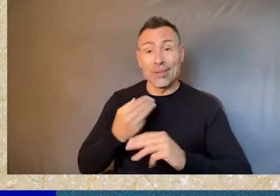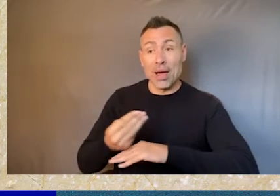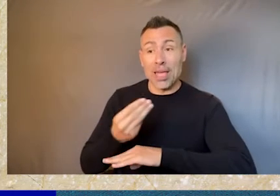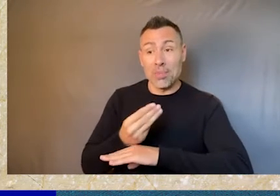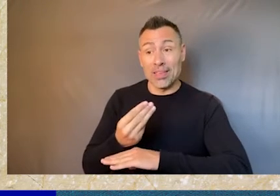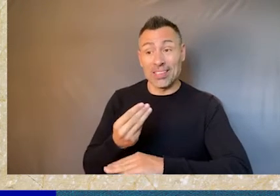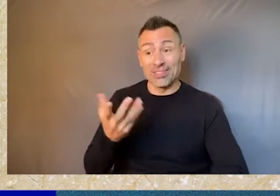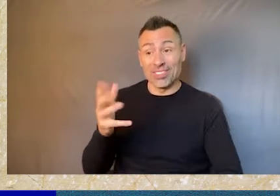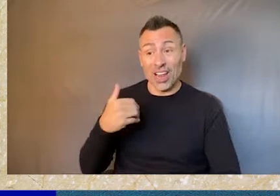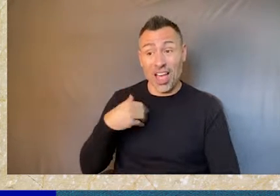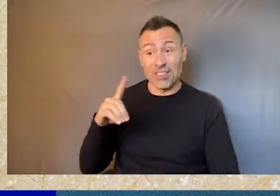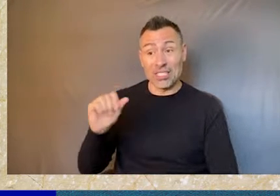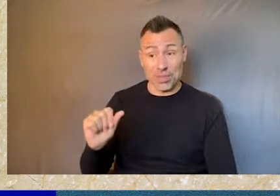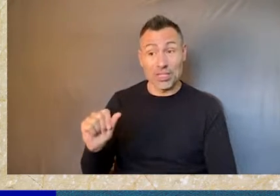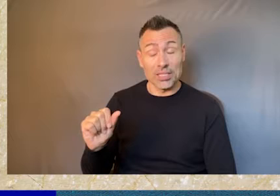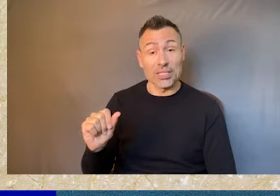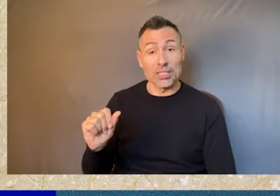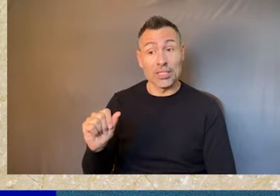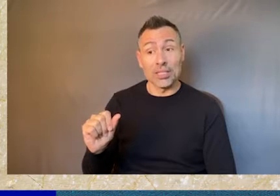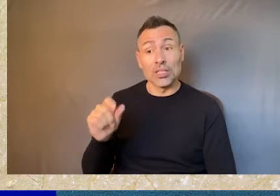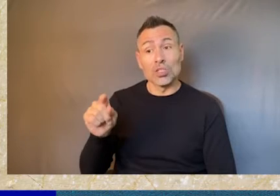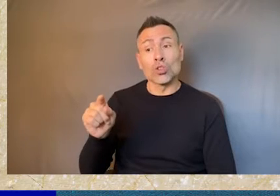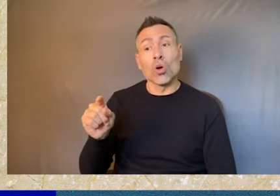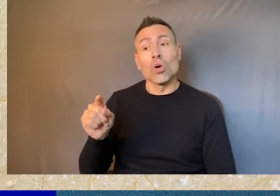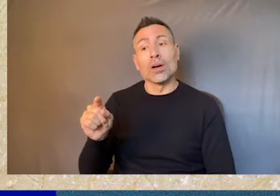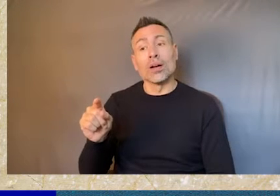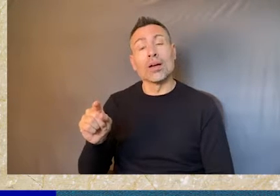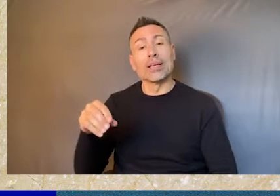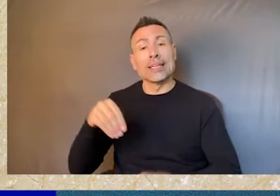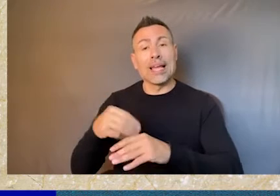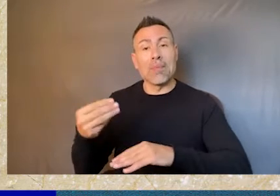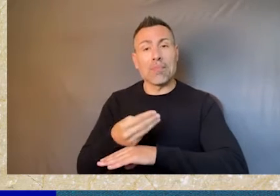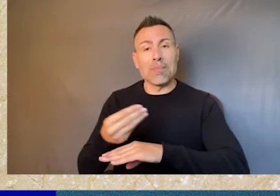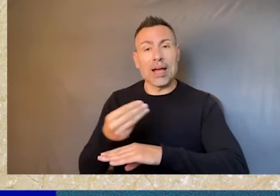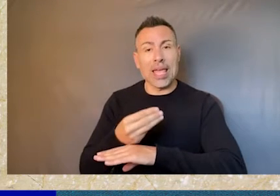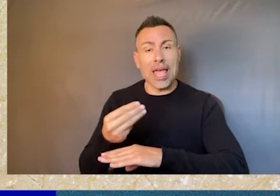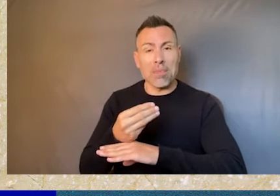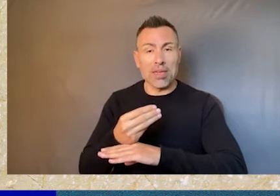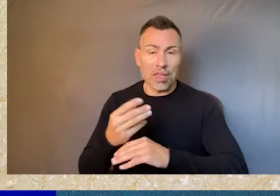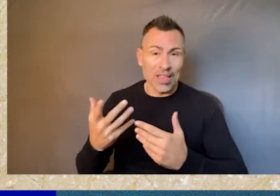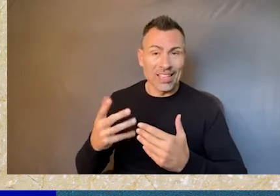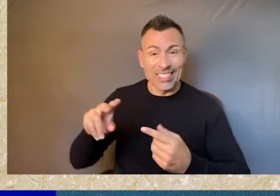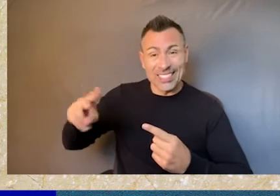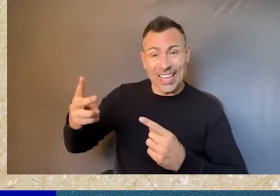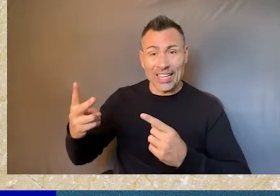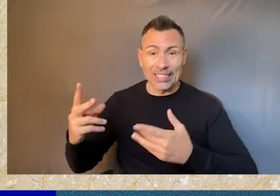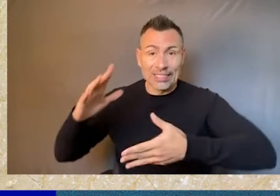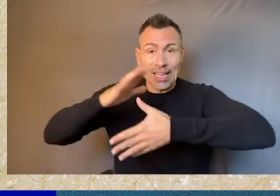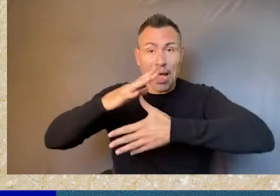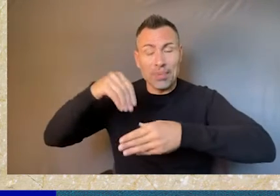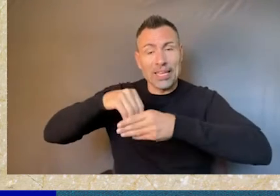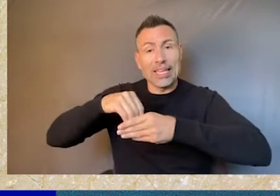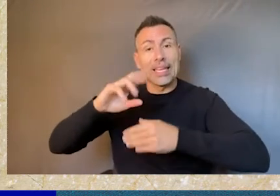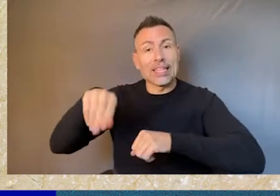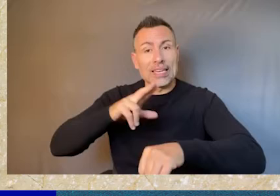people, Miami has the second highest percentage of individuals with disabilities in the entire nation. The